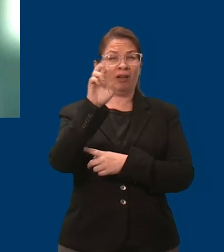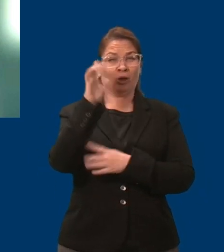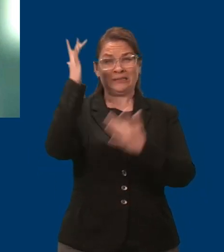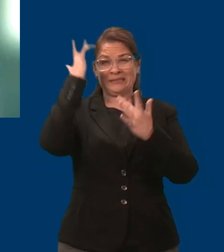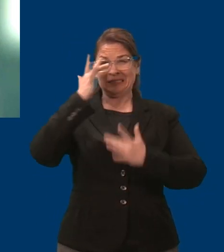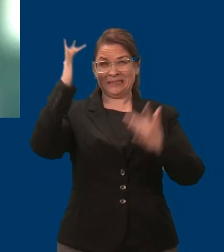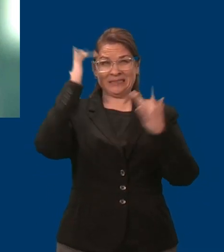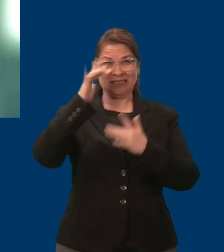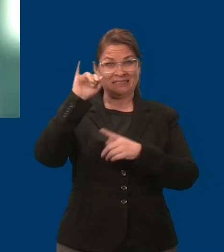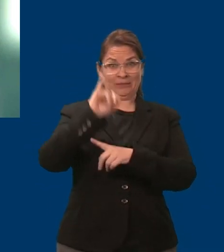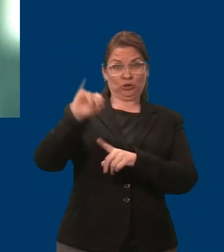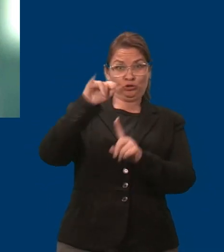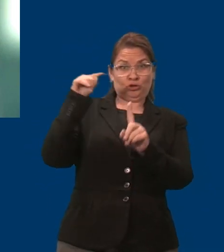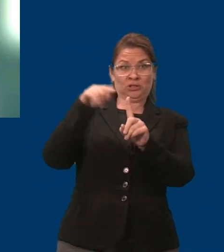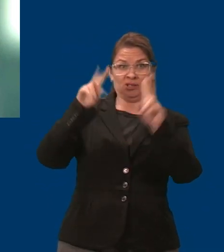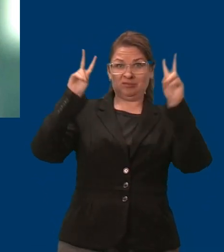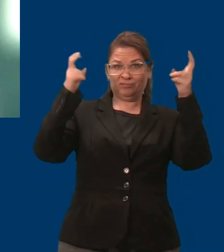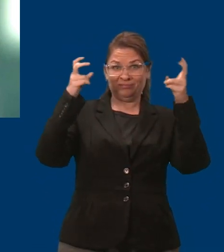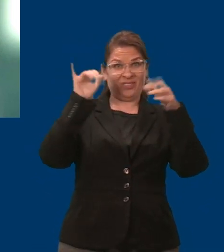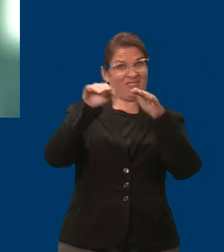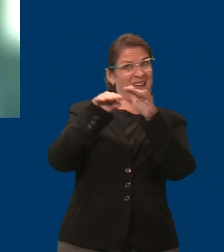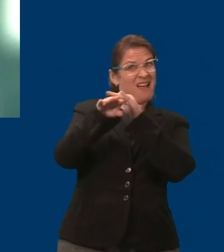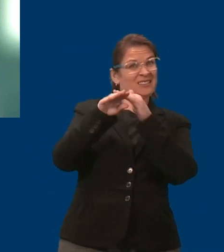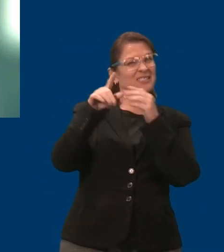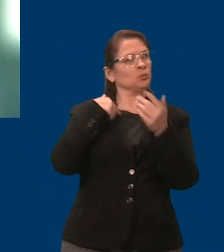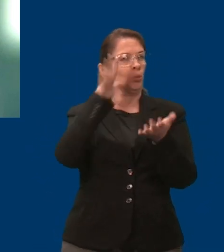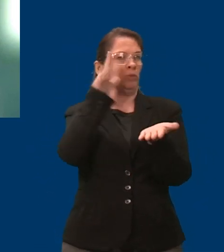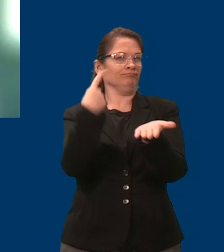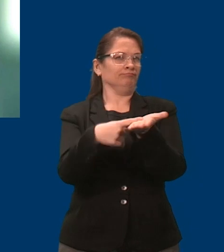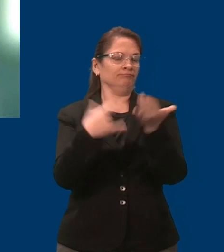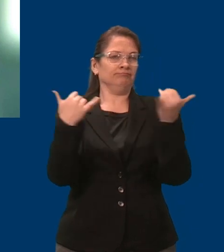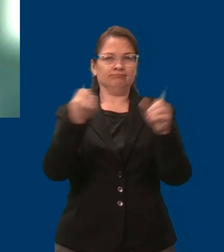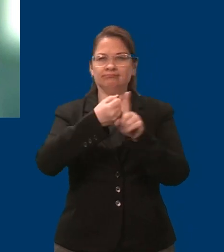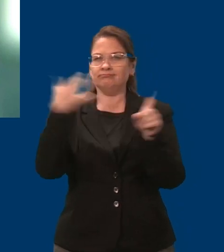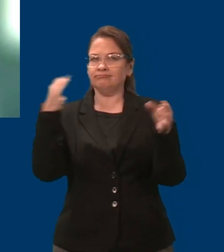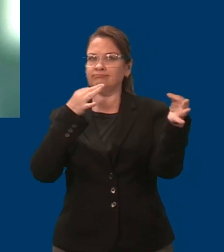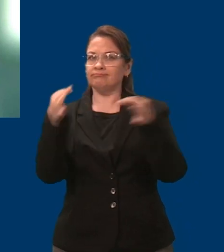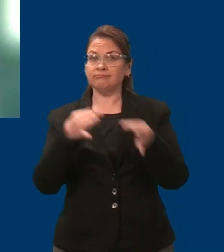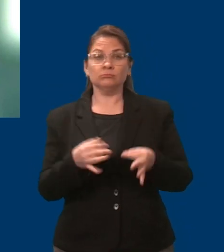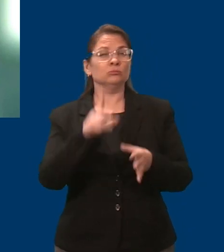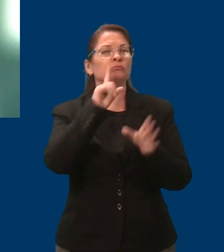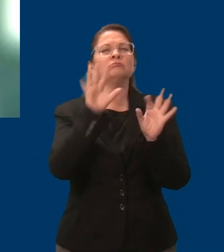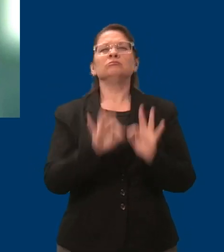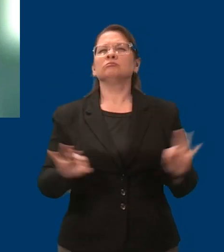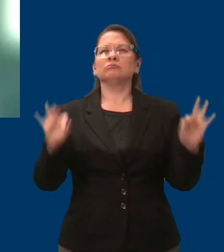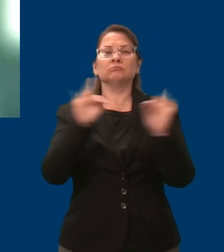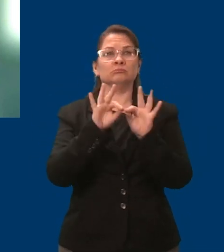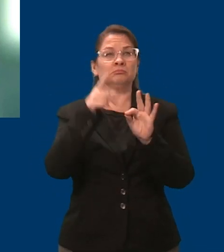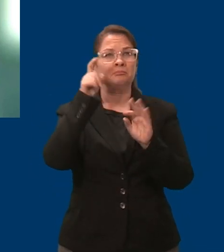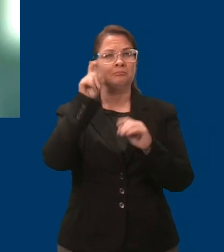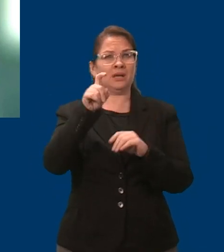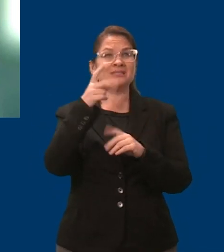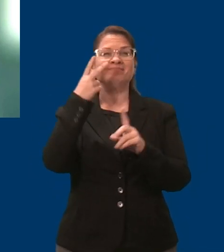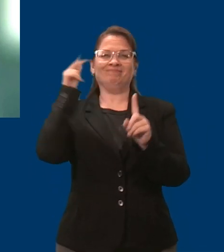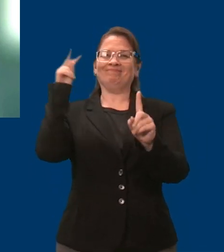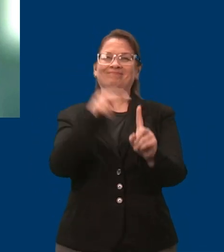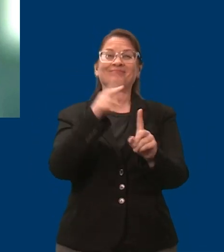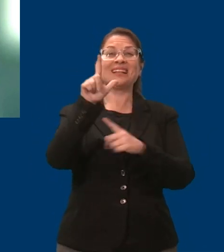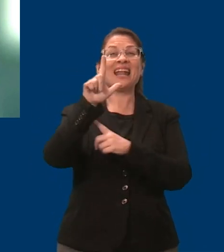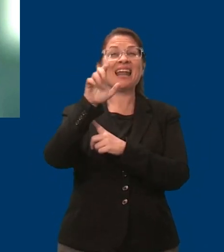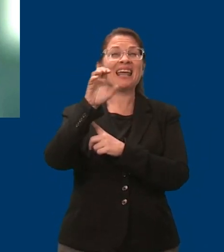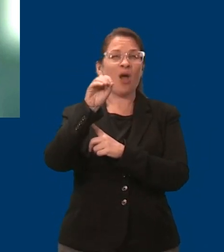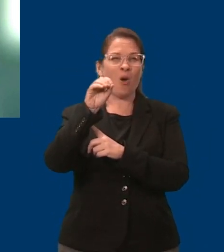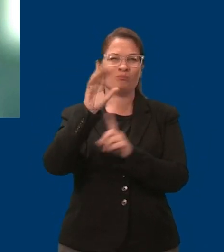segment today. This important conversation features Leo's mom and citizen advocate, Ann St. Martin,